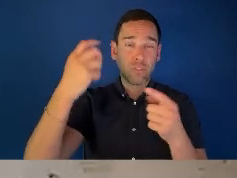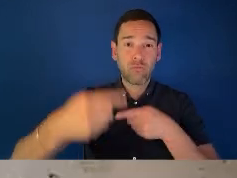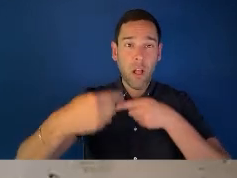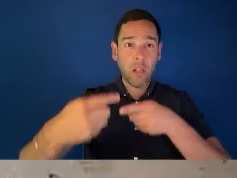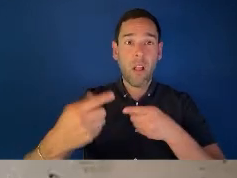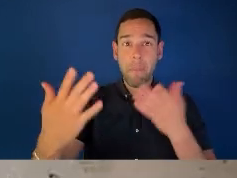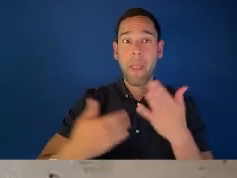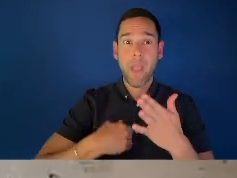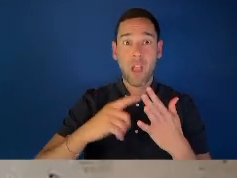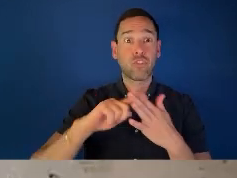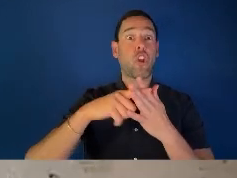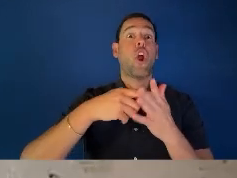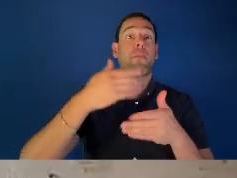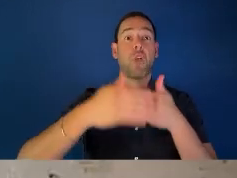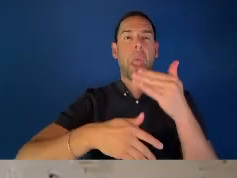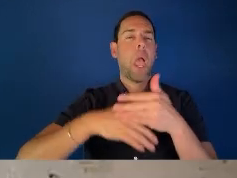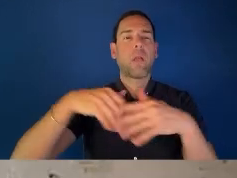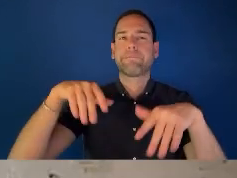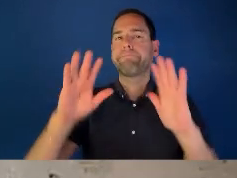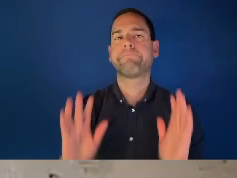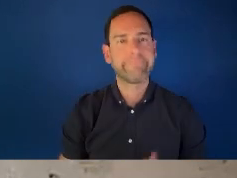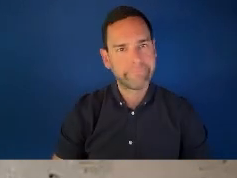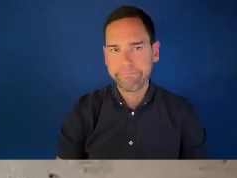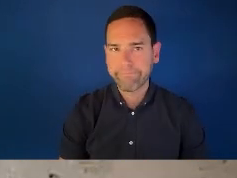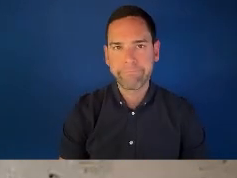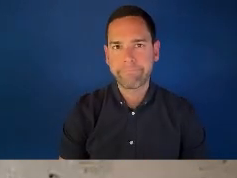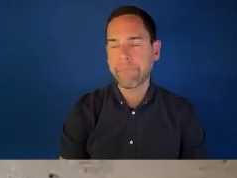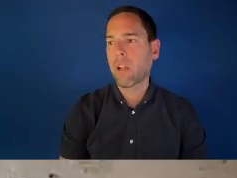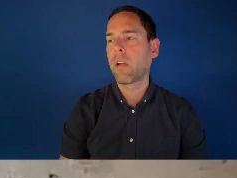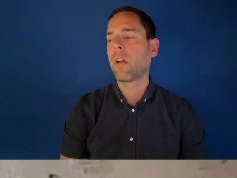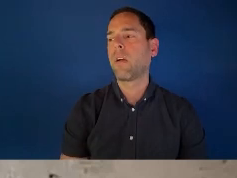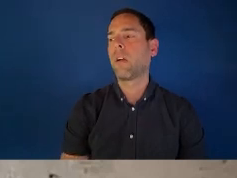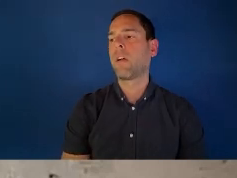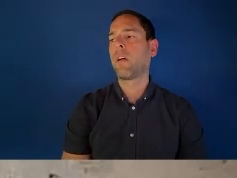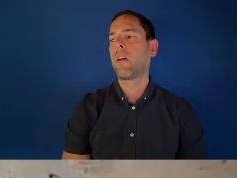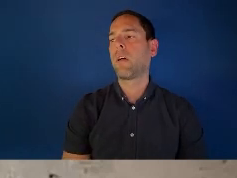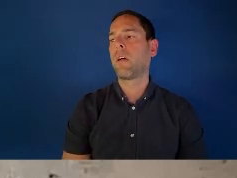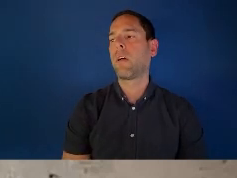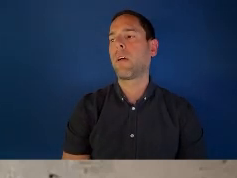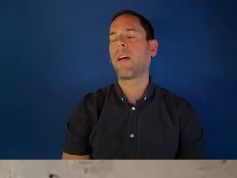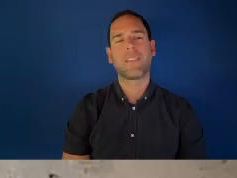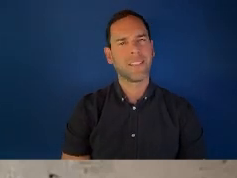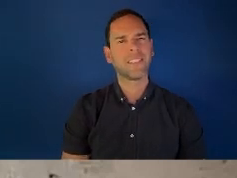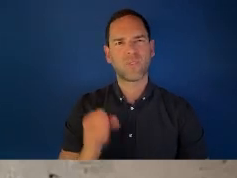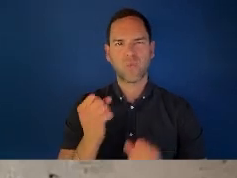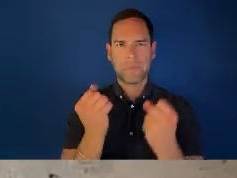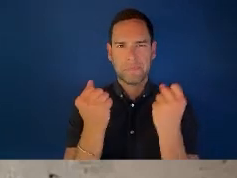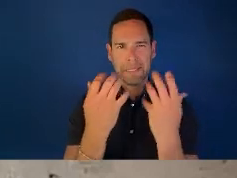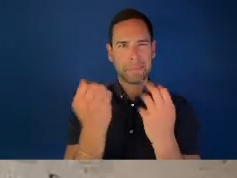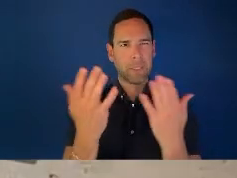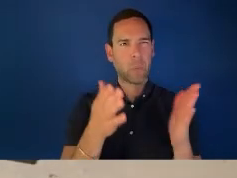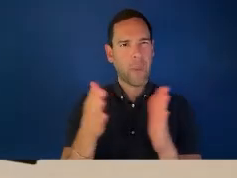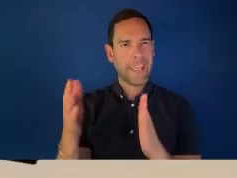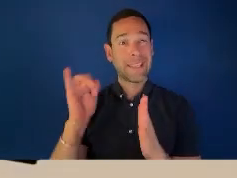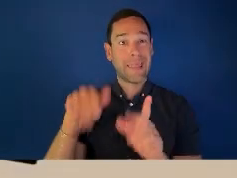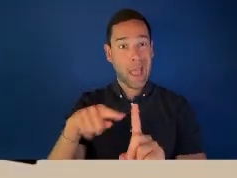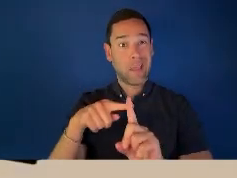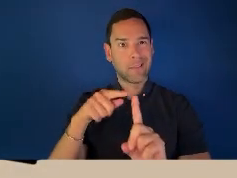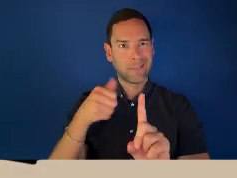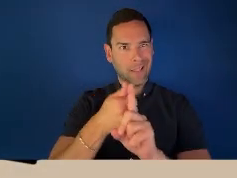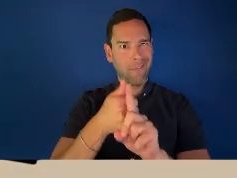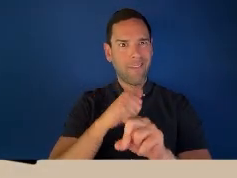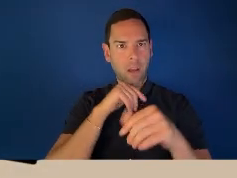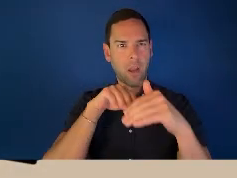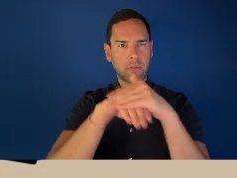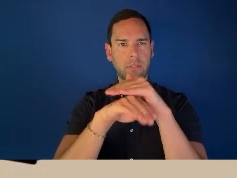So in terms of thinking about when I'm not getting accommodated, the good thing is I didn't struggle too much